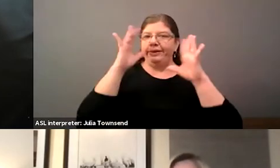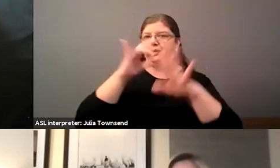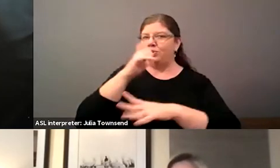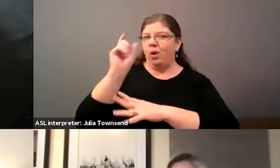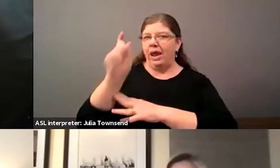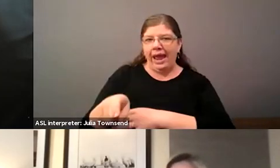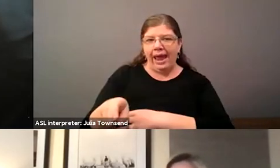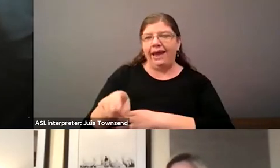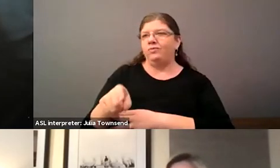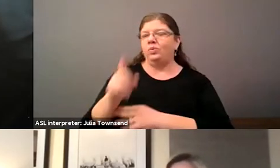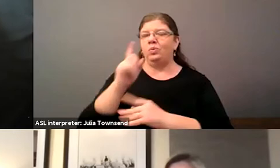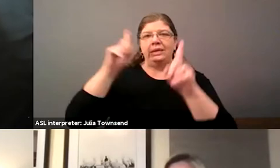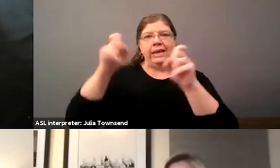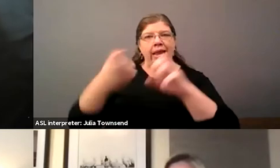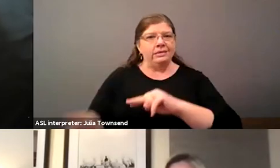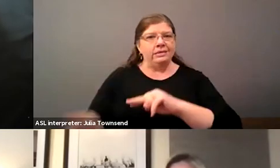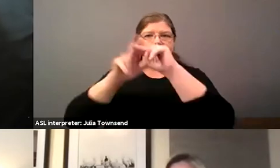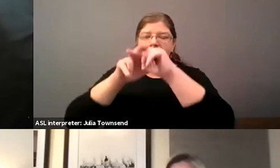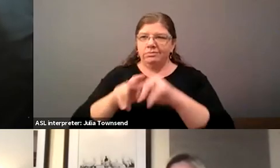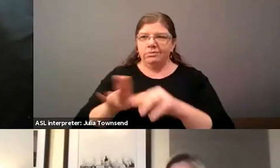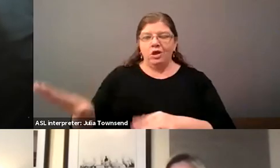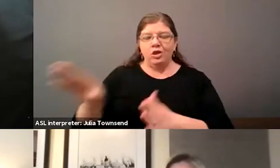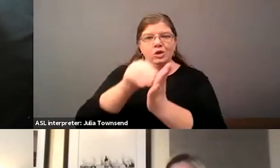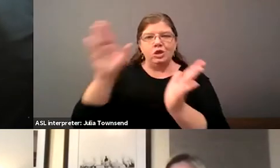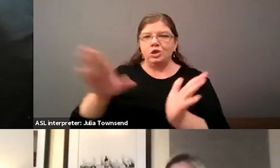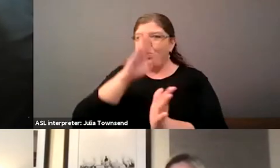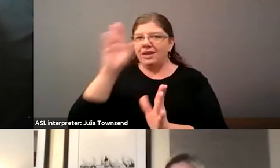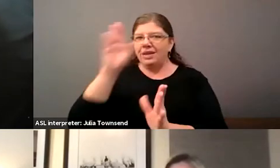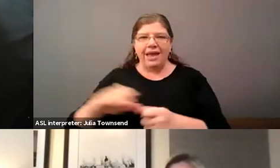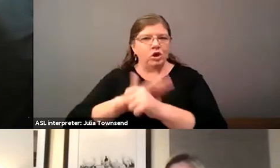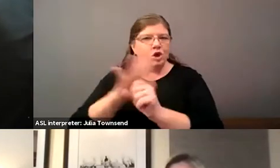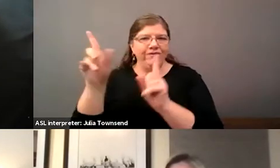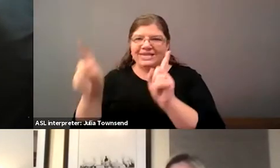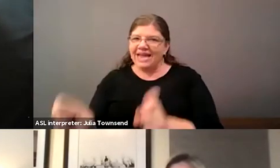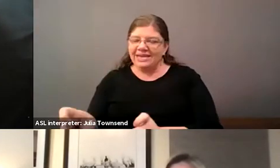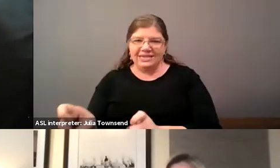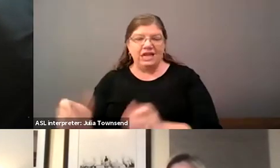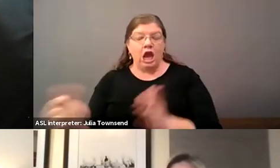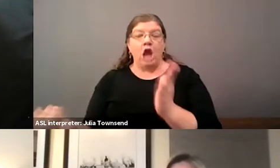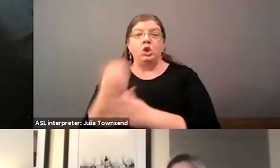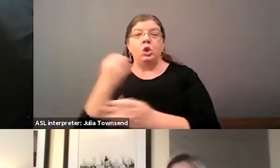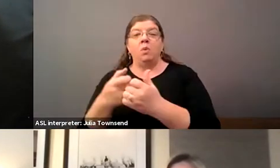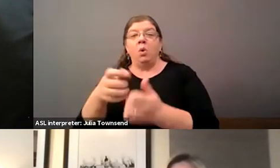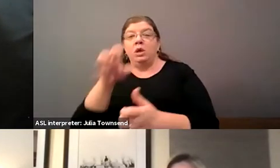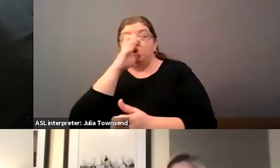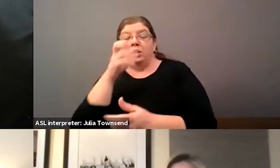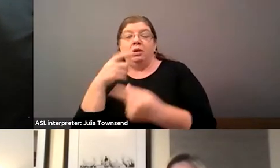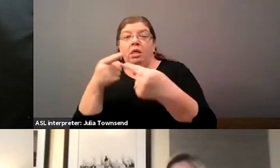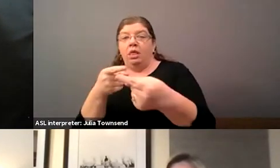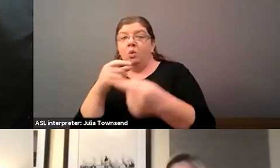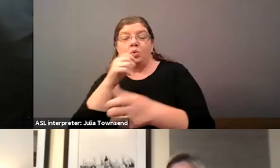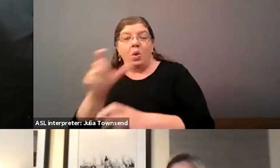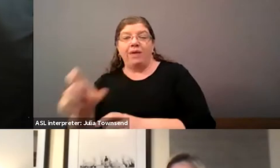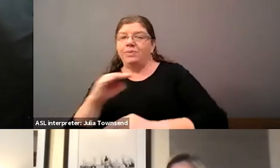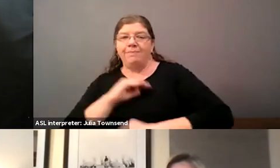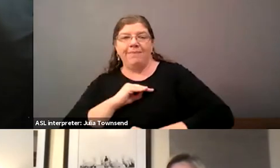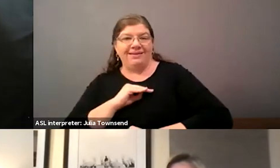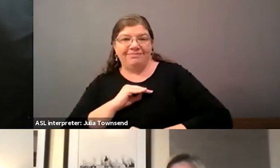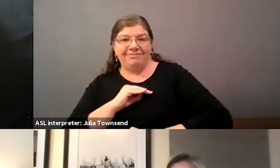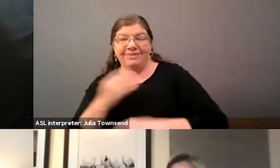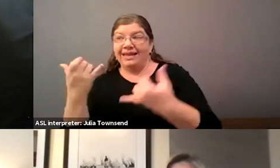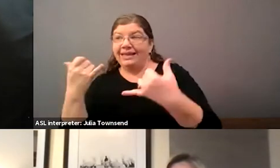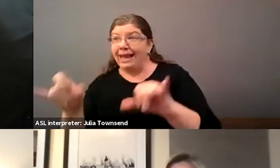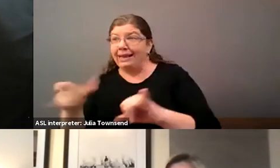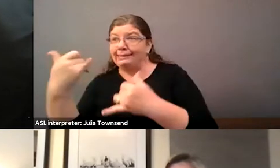undergo enhanced testing their students will never be coveted and new even more stringent hurdles do not need to be met yet they